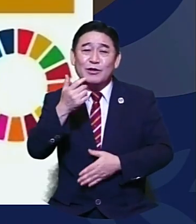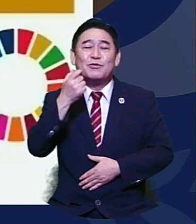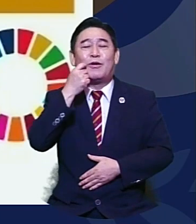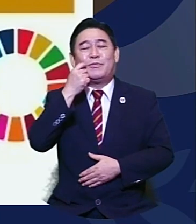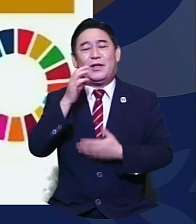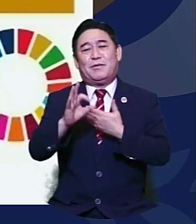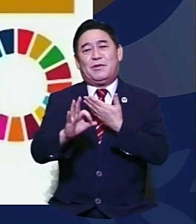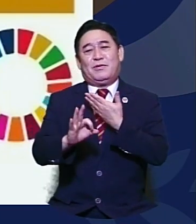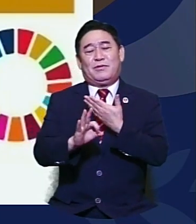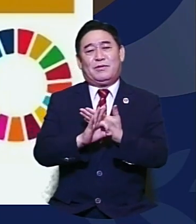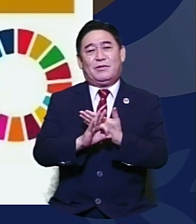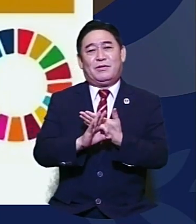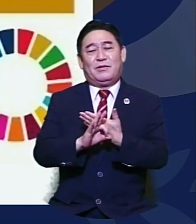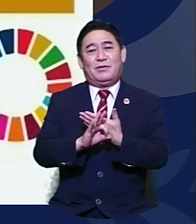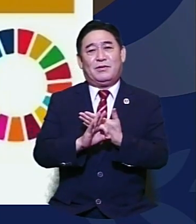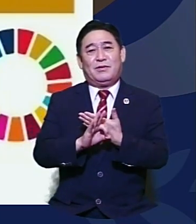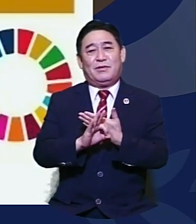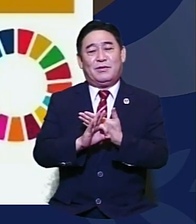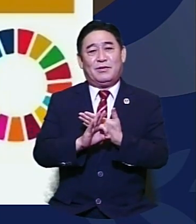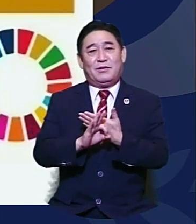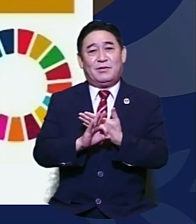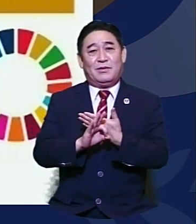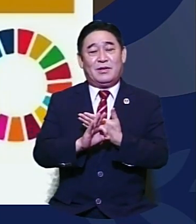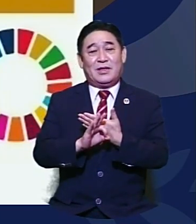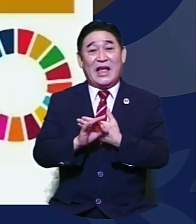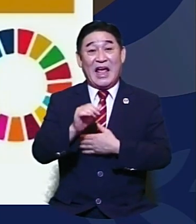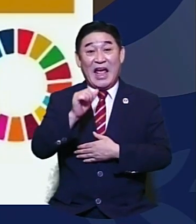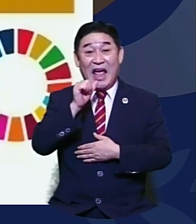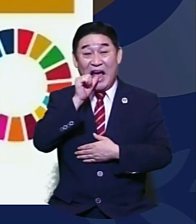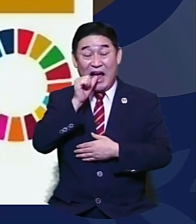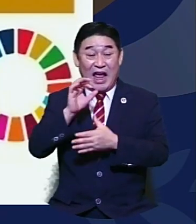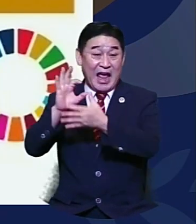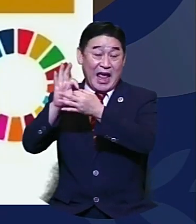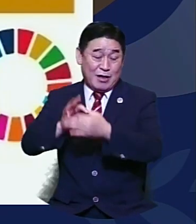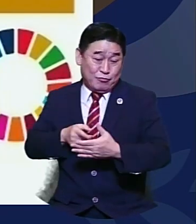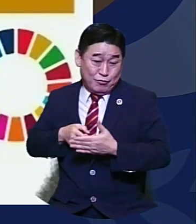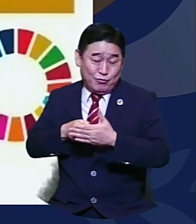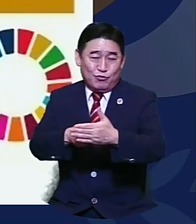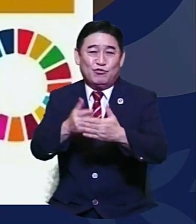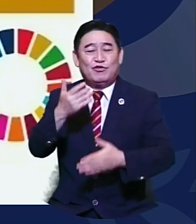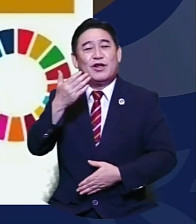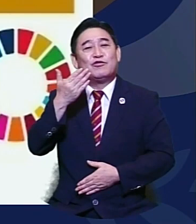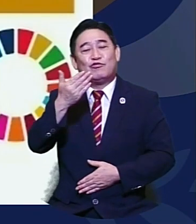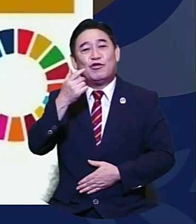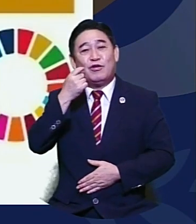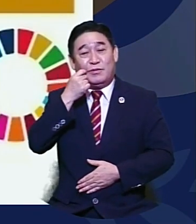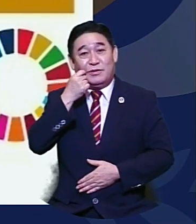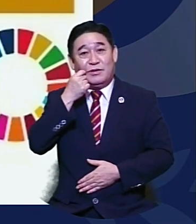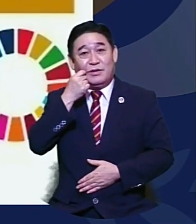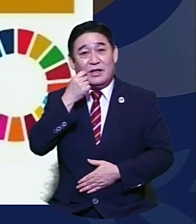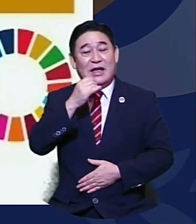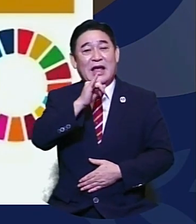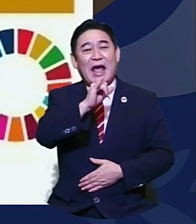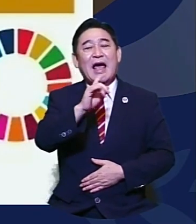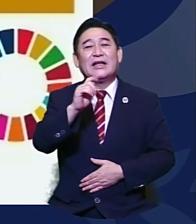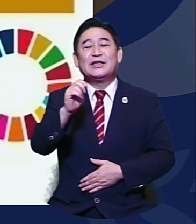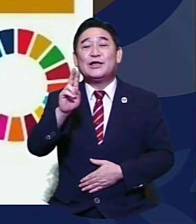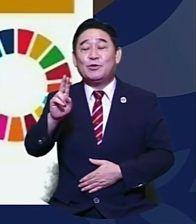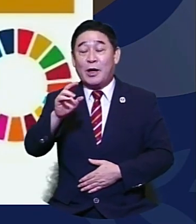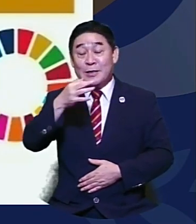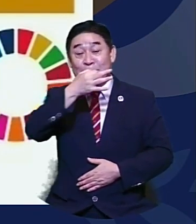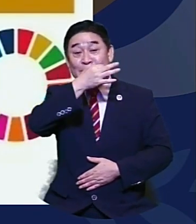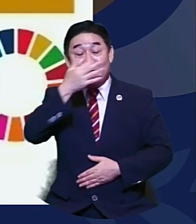of course, the needle. And just to mention that we've been doing some interesting work in the context of the UNSG's